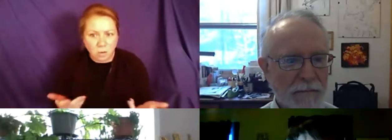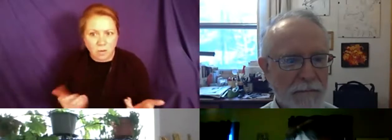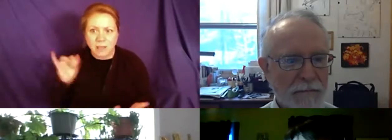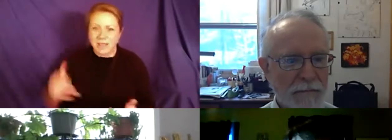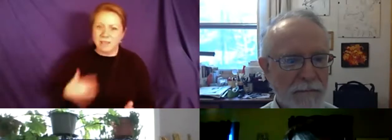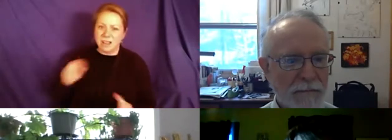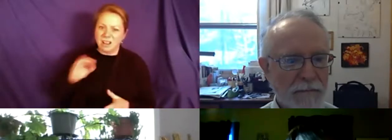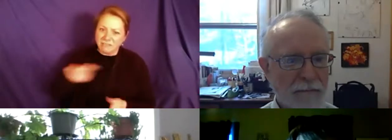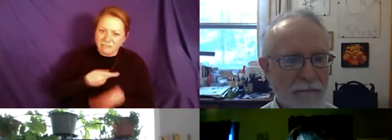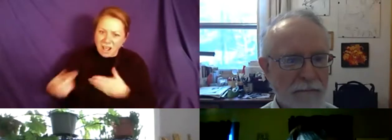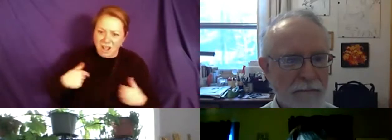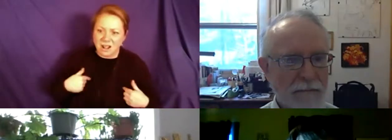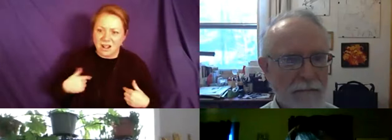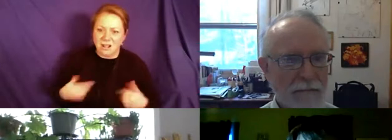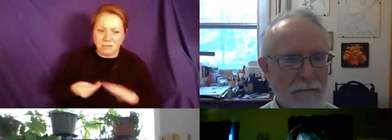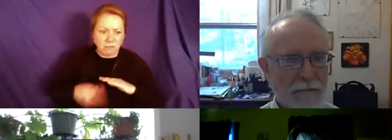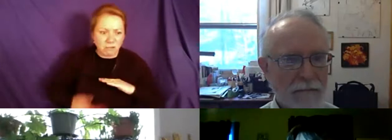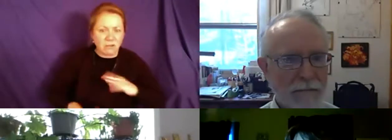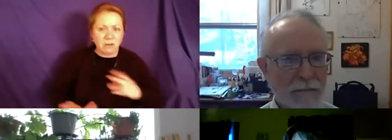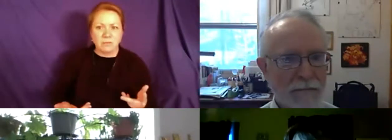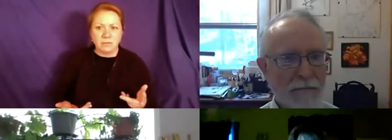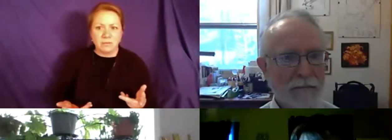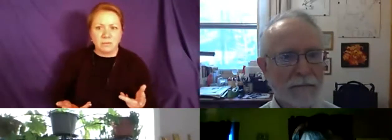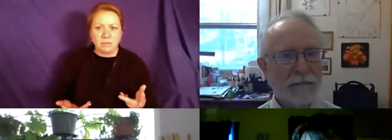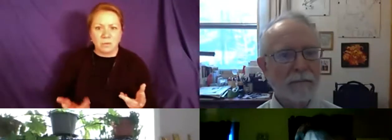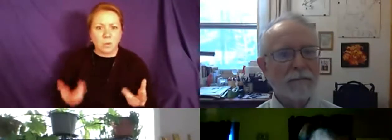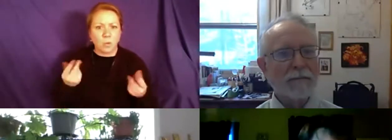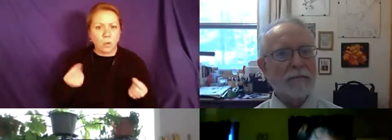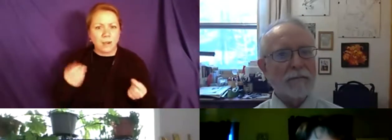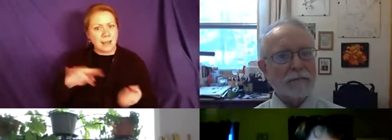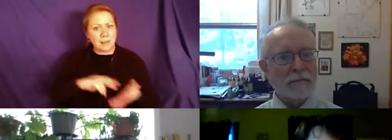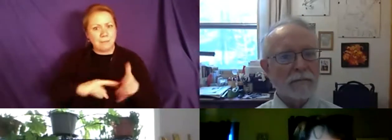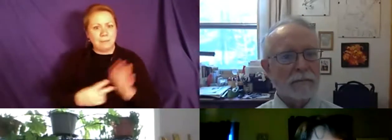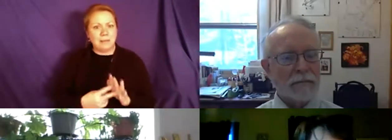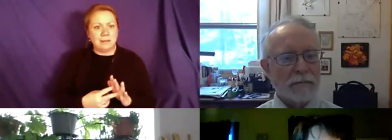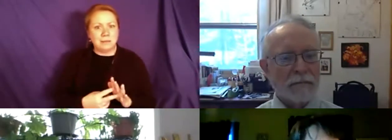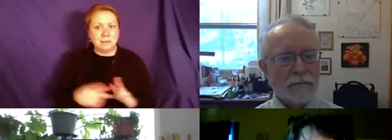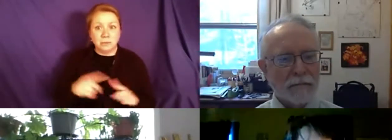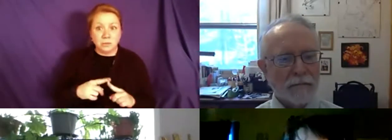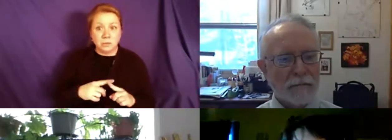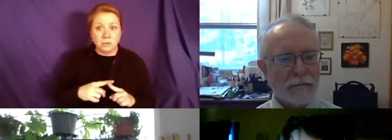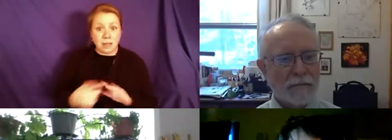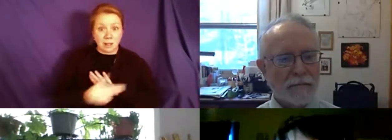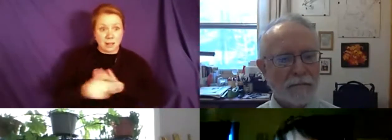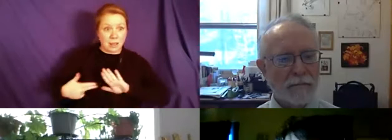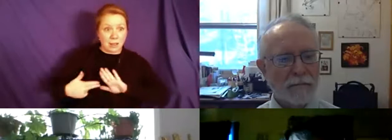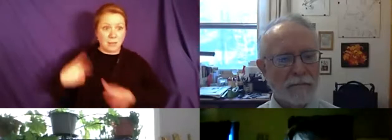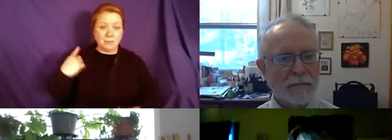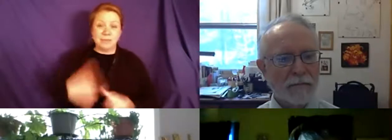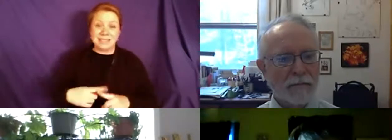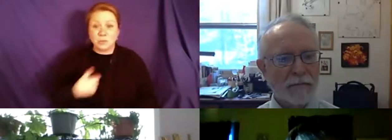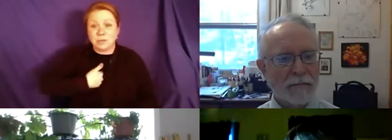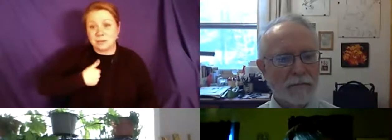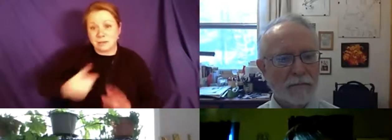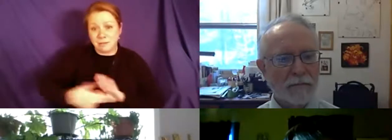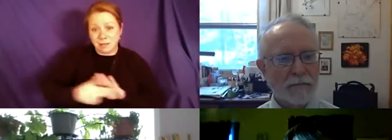failure of, you know, what that meant to not just be labeled, but to self-label.